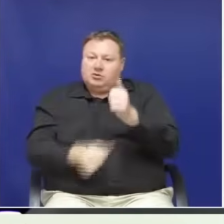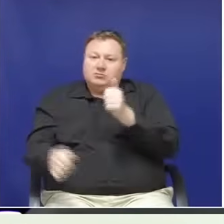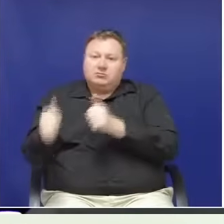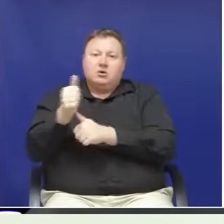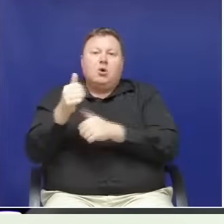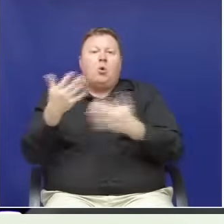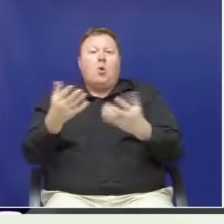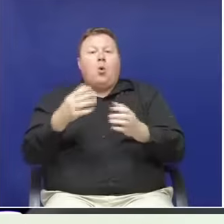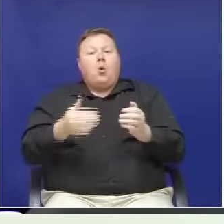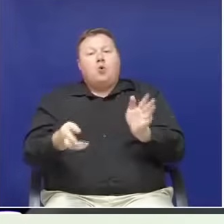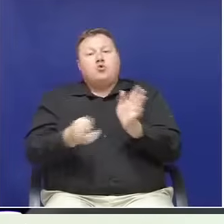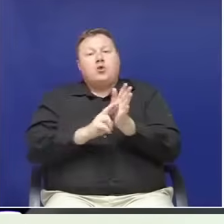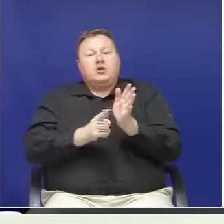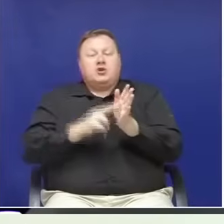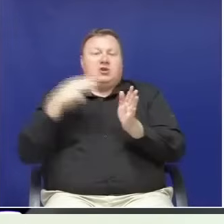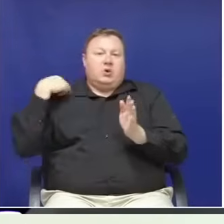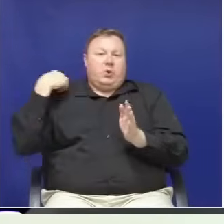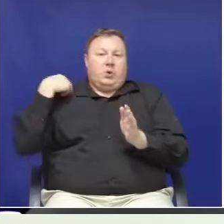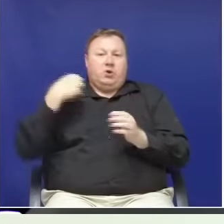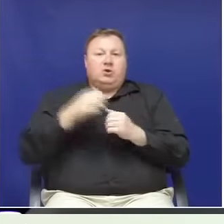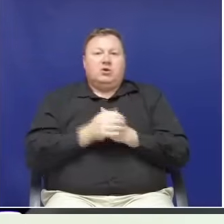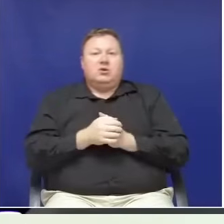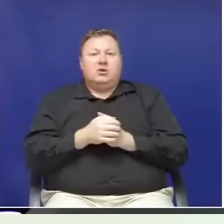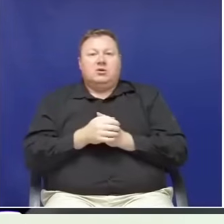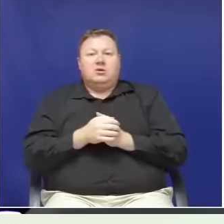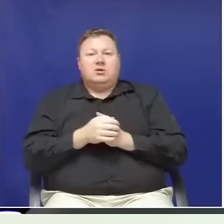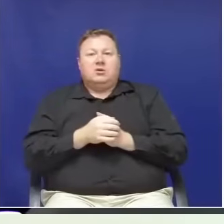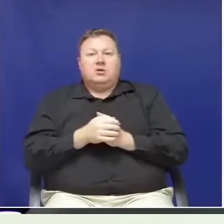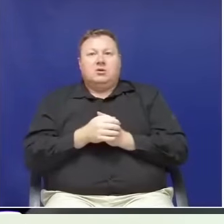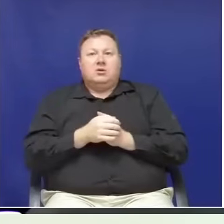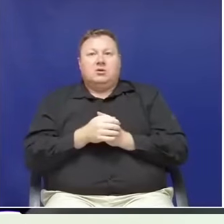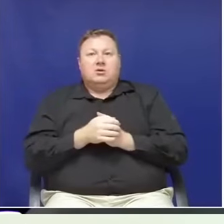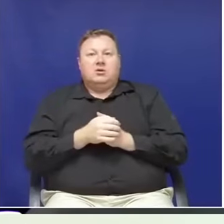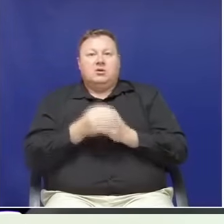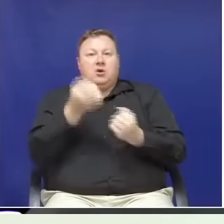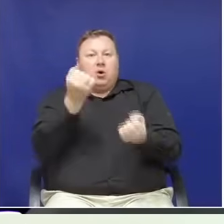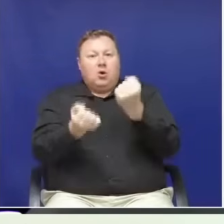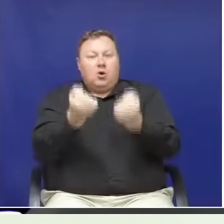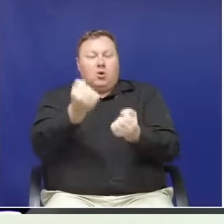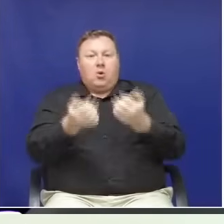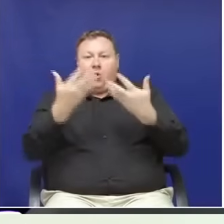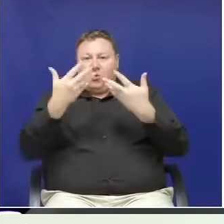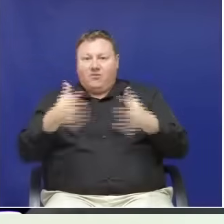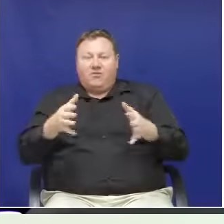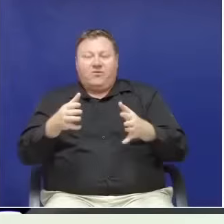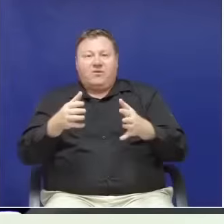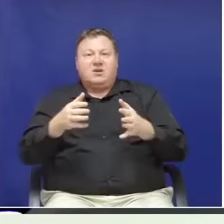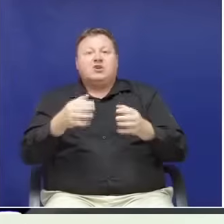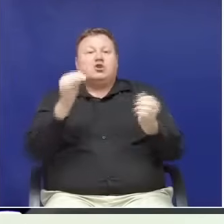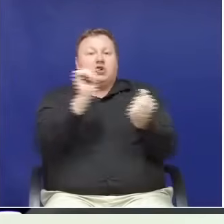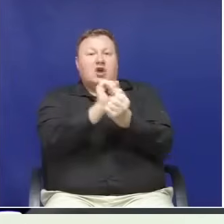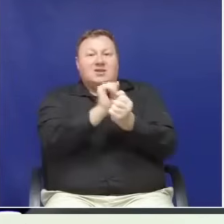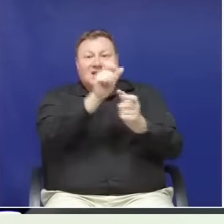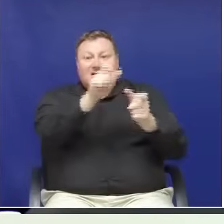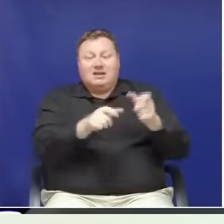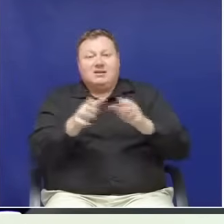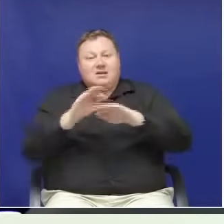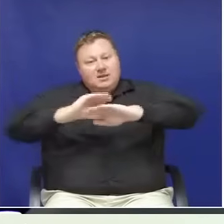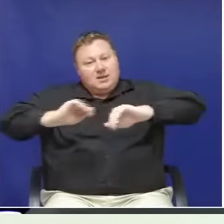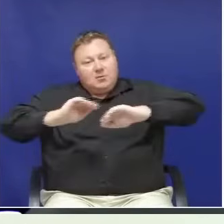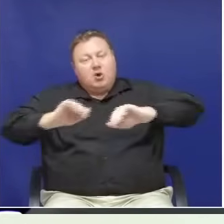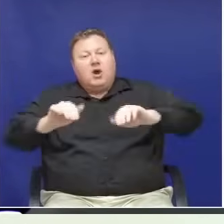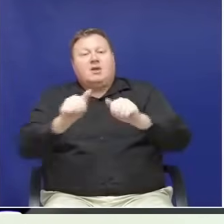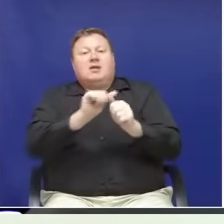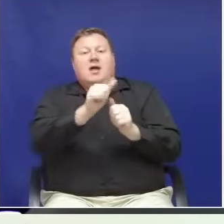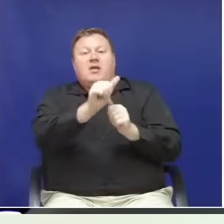registered nurse. Sentenced offenders are, as far as possible, separated from each other